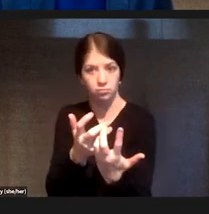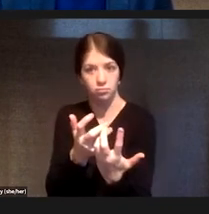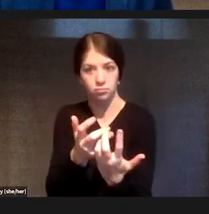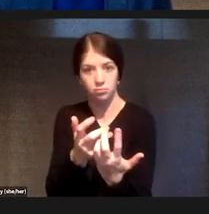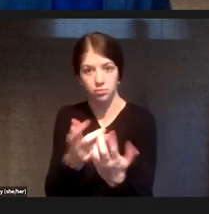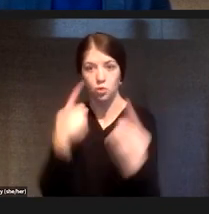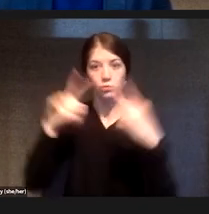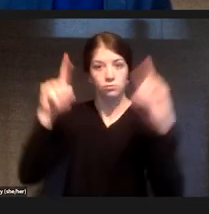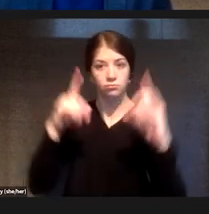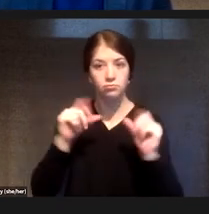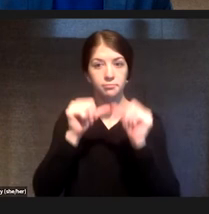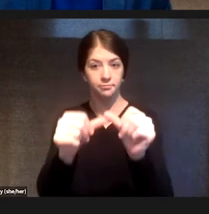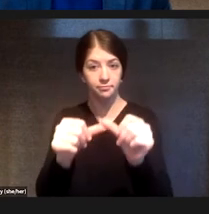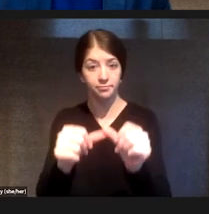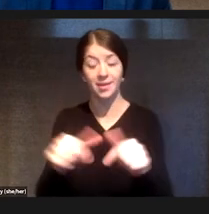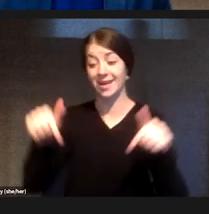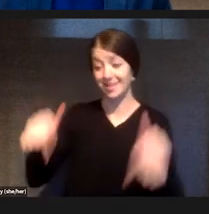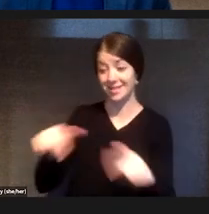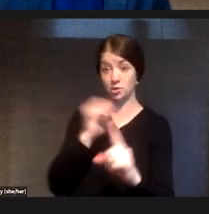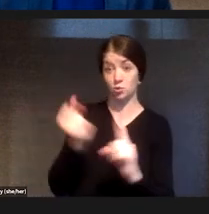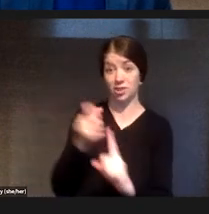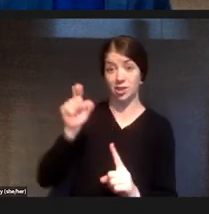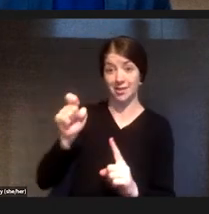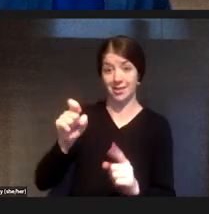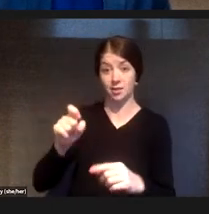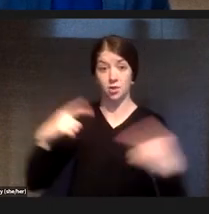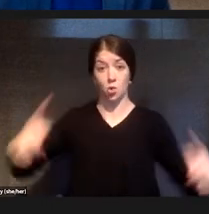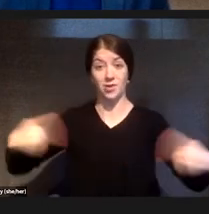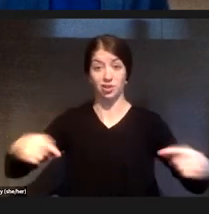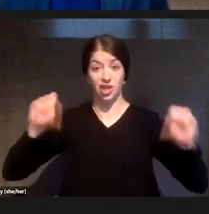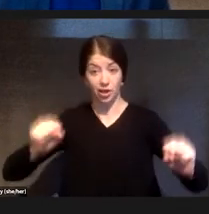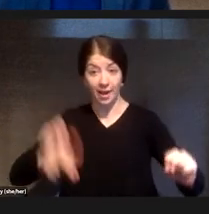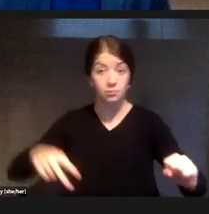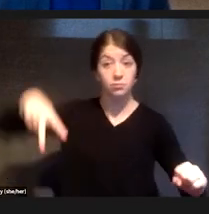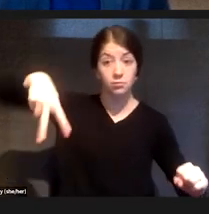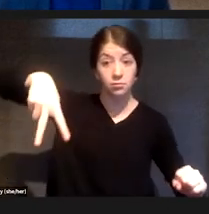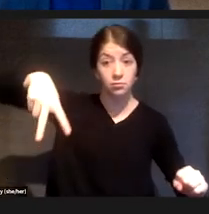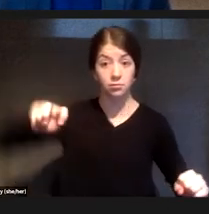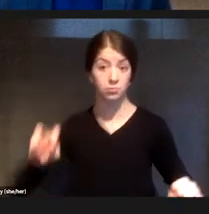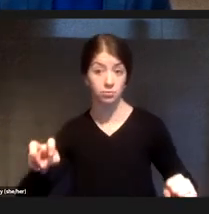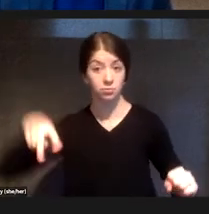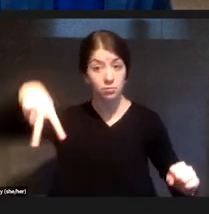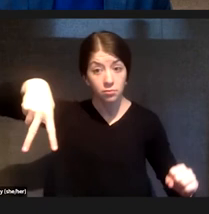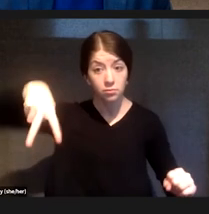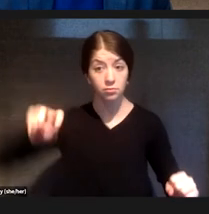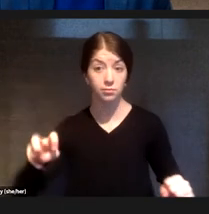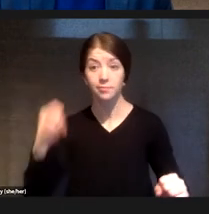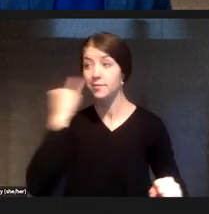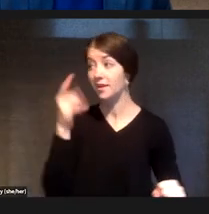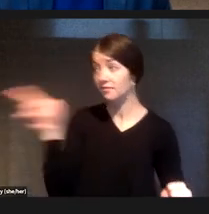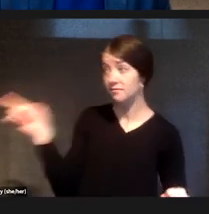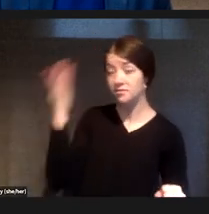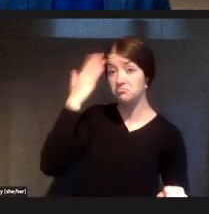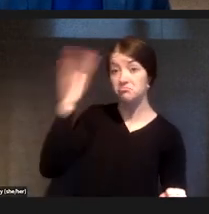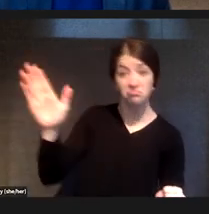this situation was a standing frame wheelchair, had it not been for someone who knew that these things existed and provided me with that